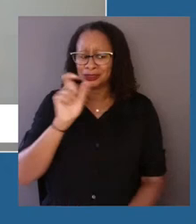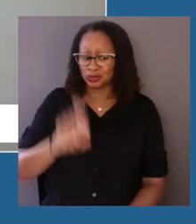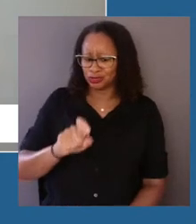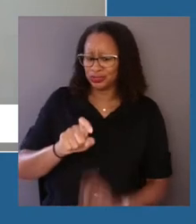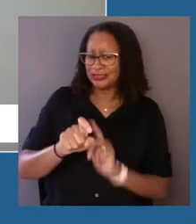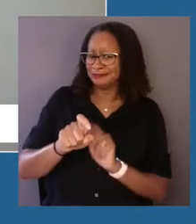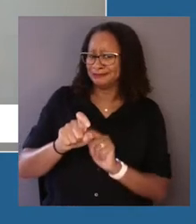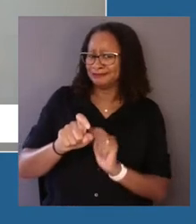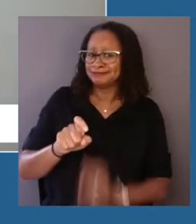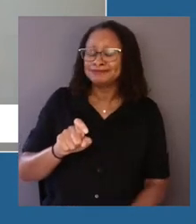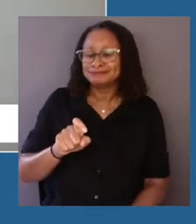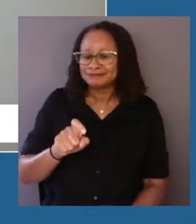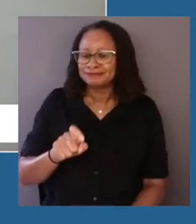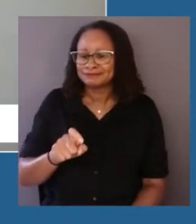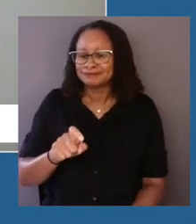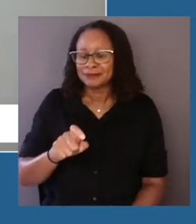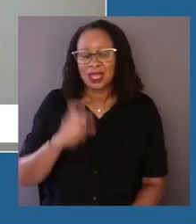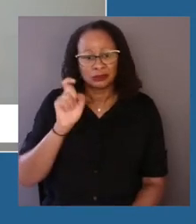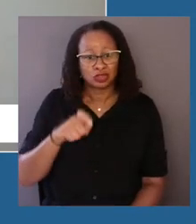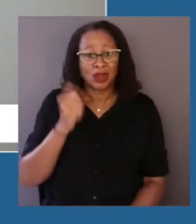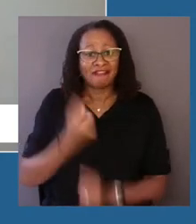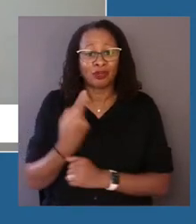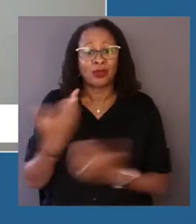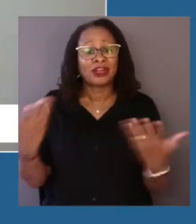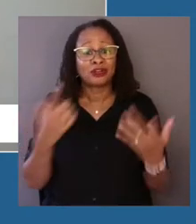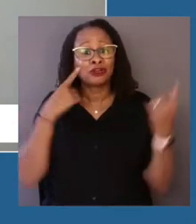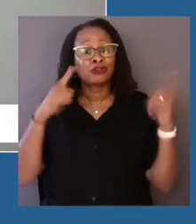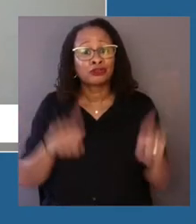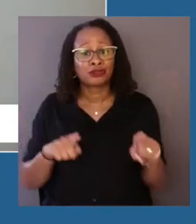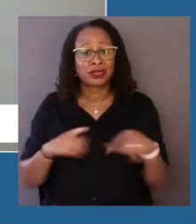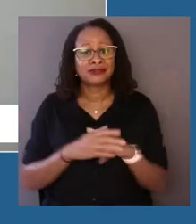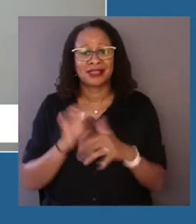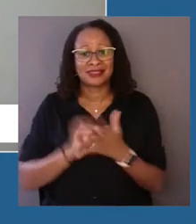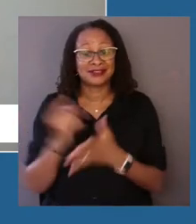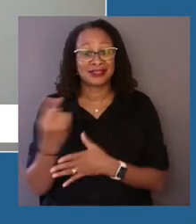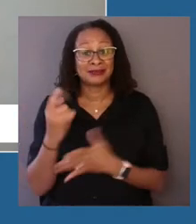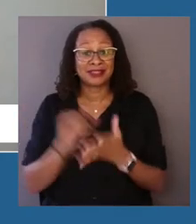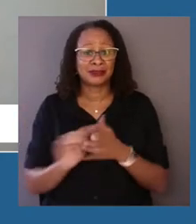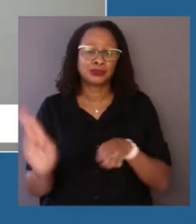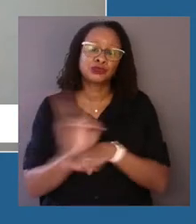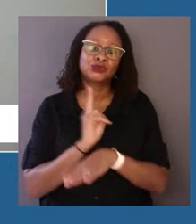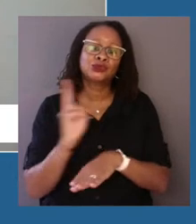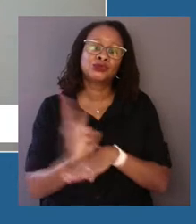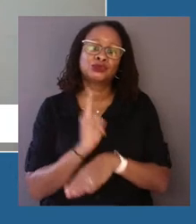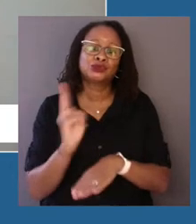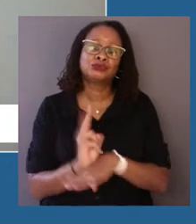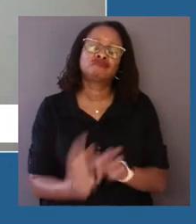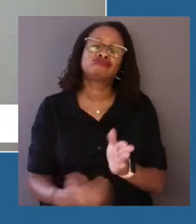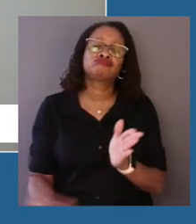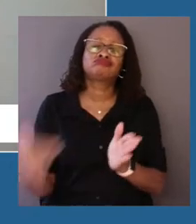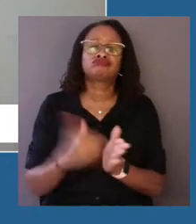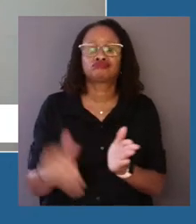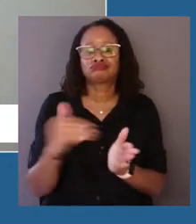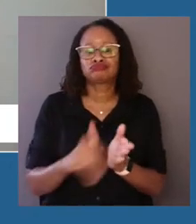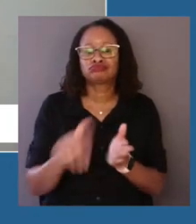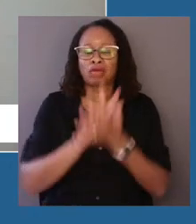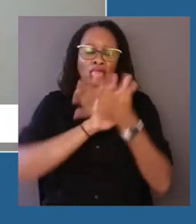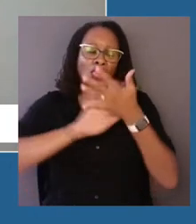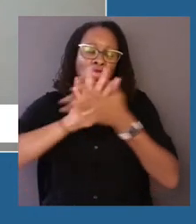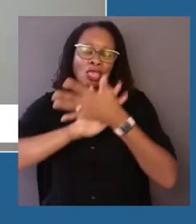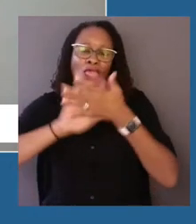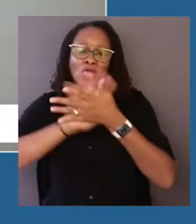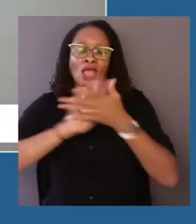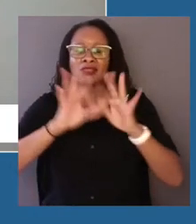I'm sure everybody here agrees it's something that's been used to muddy the waters and delay